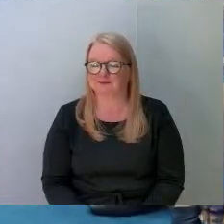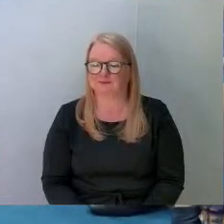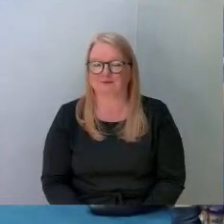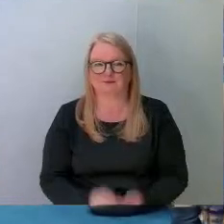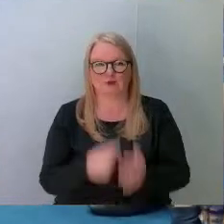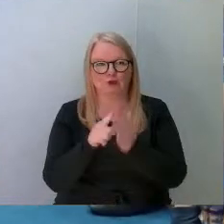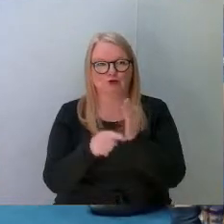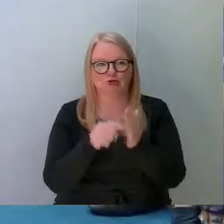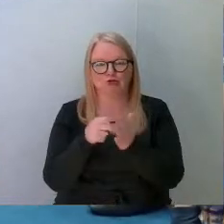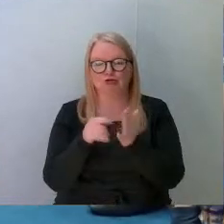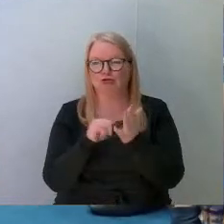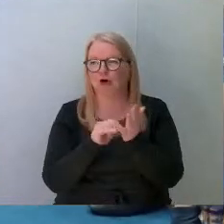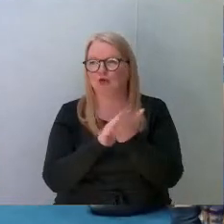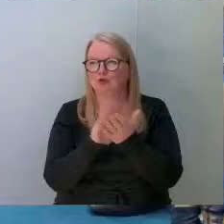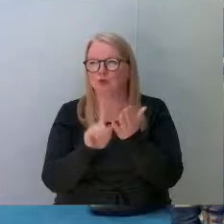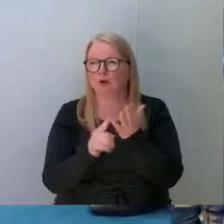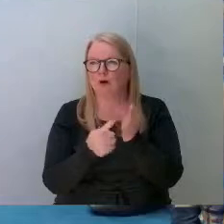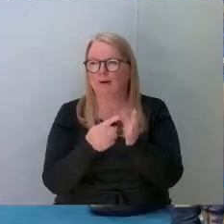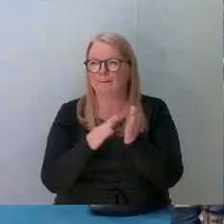Joshua McVeigh.